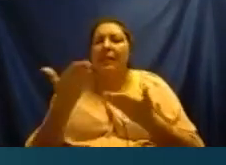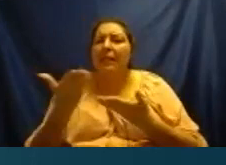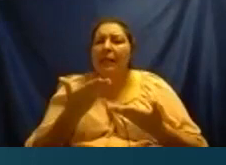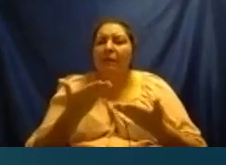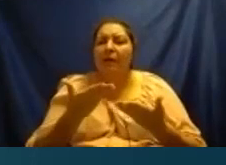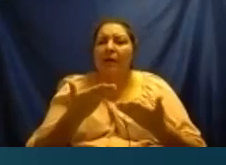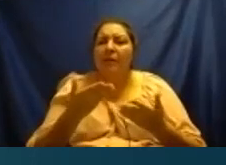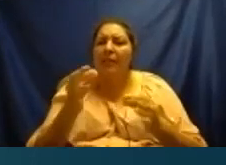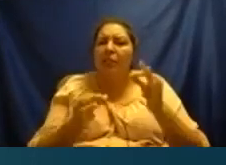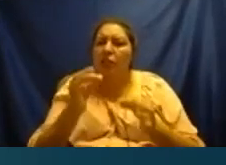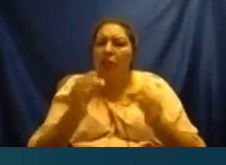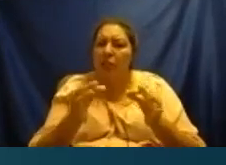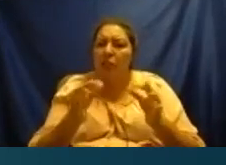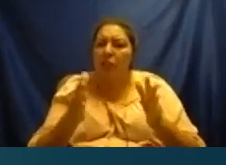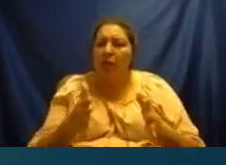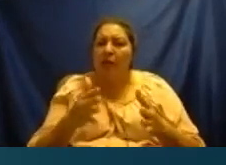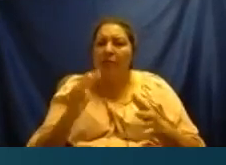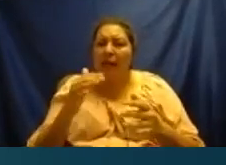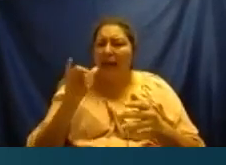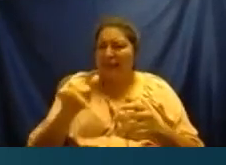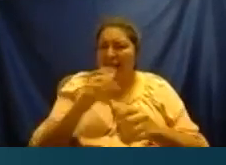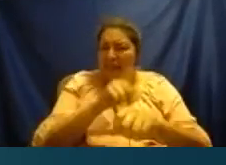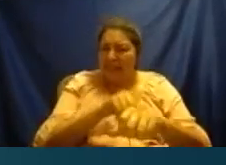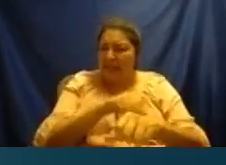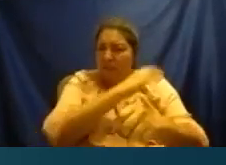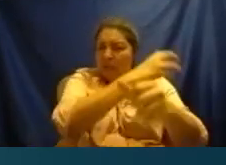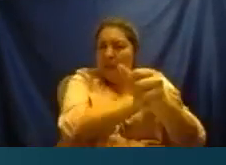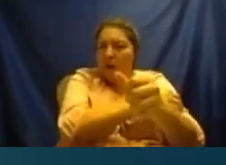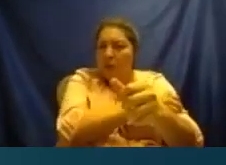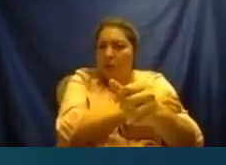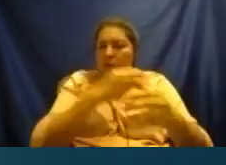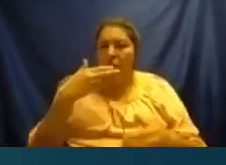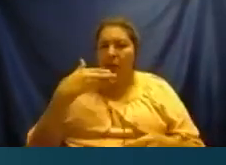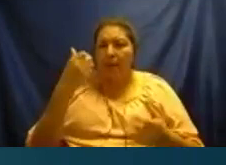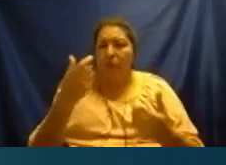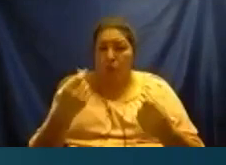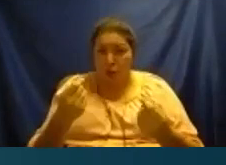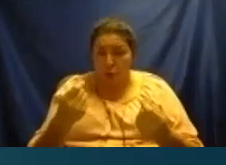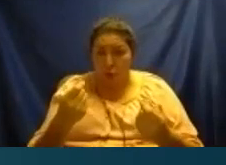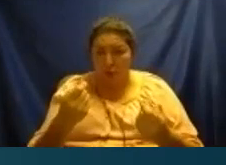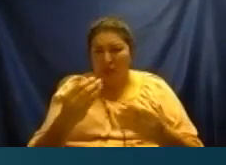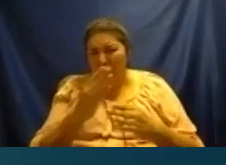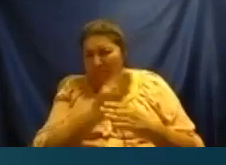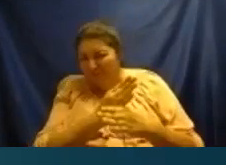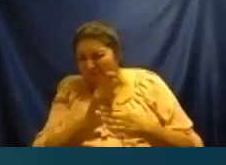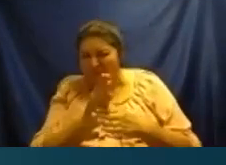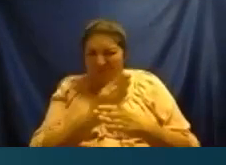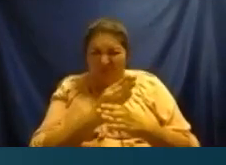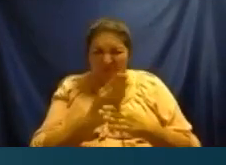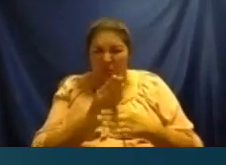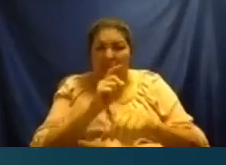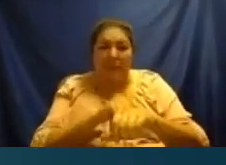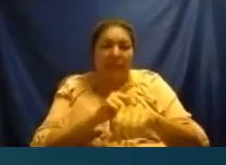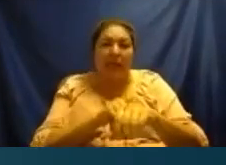that time. So the best we can do is a range. We have a number of